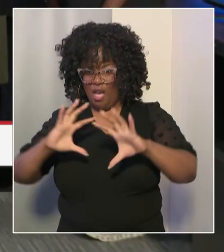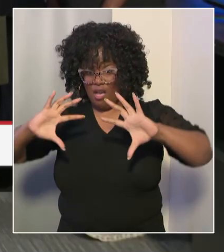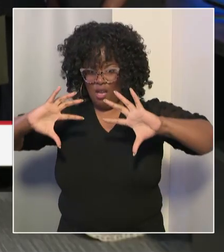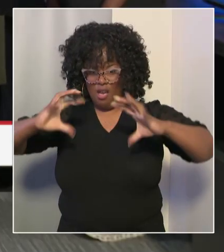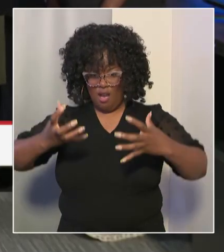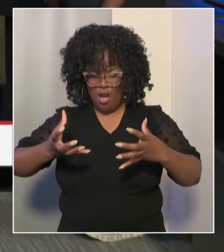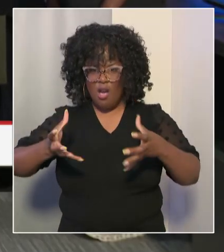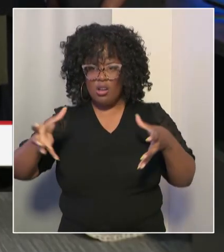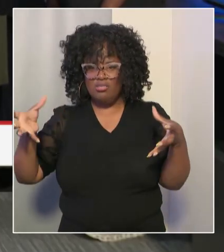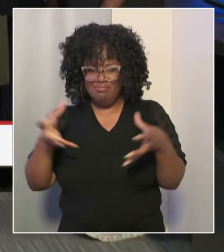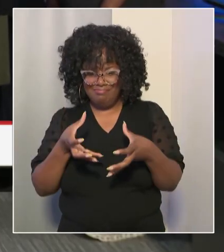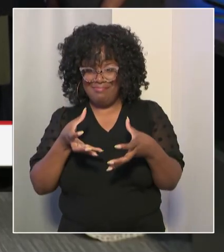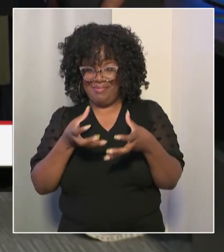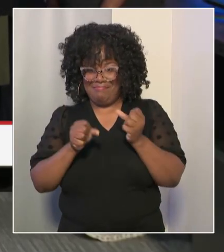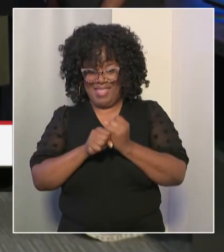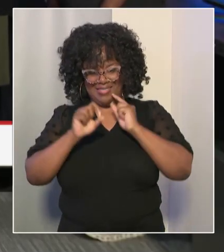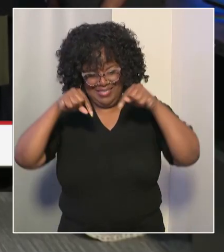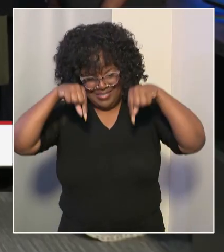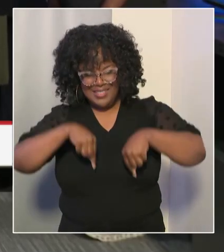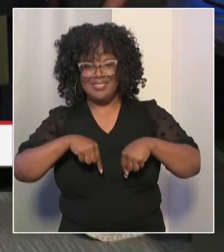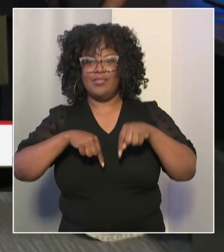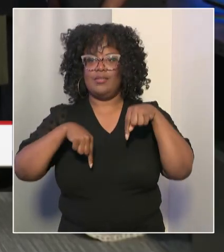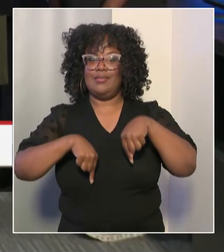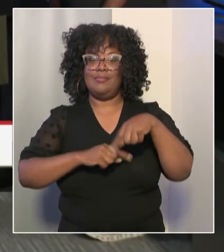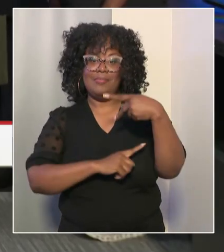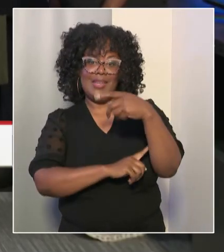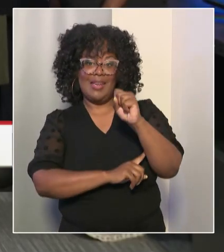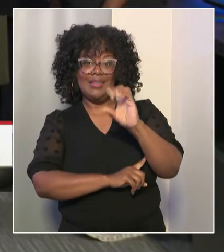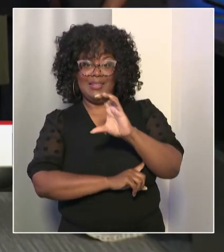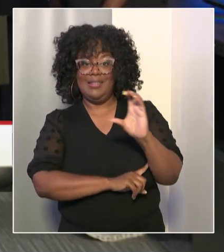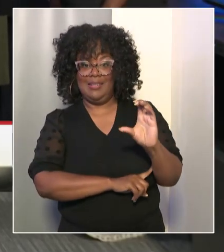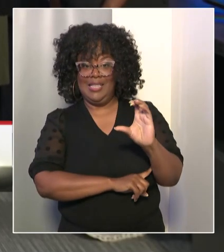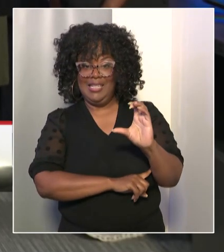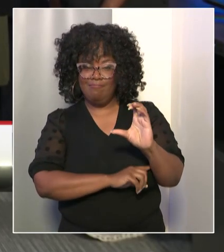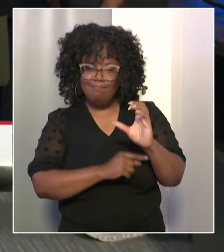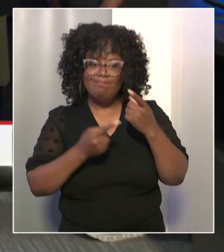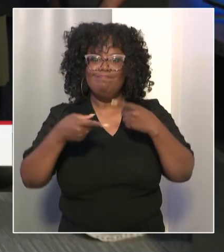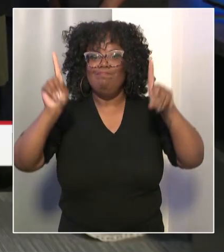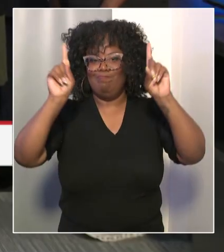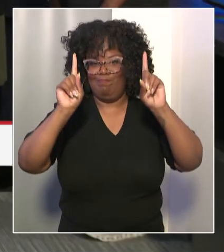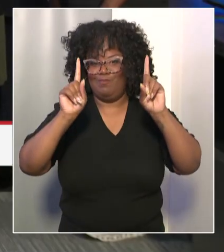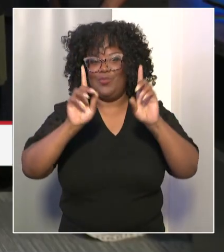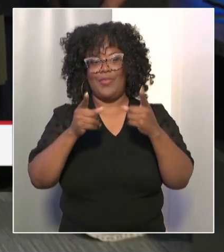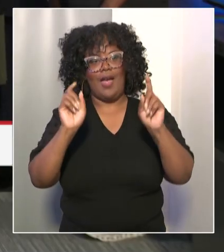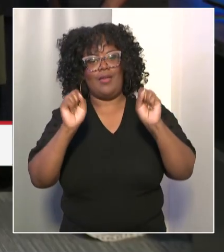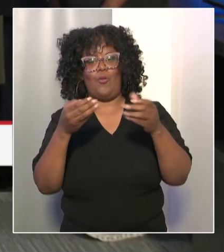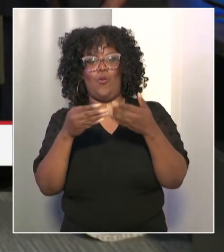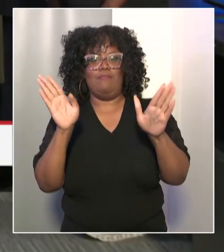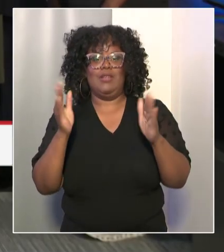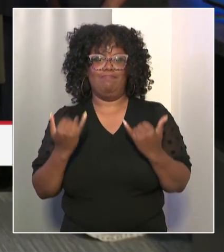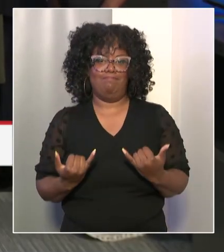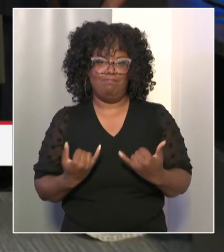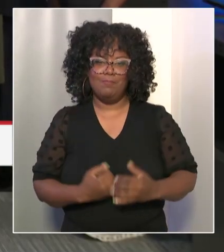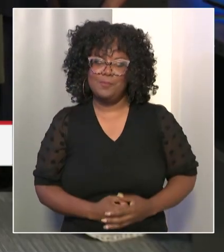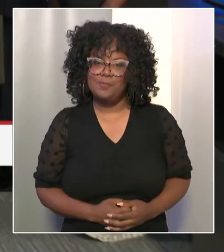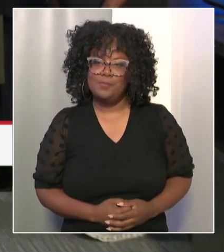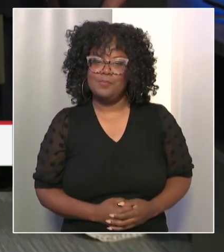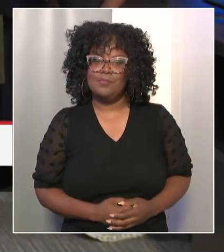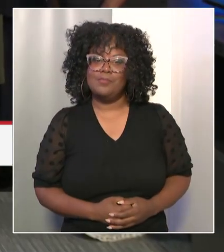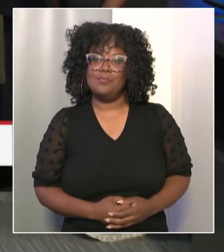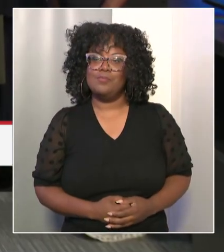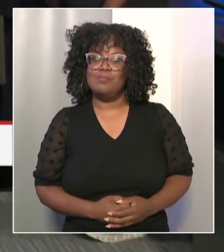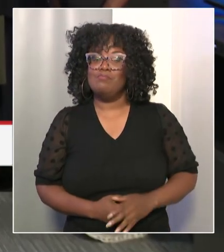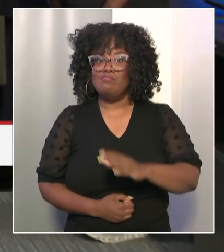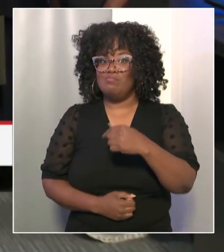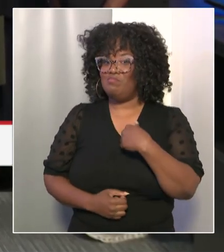We also specifically want to acknowledge DGS, who is a partner with us every single day, but certainly have led the team that have helped